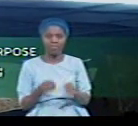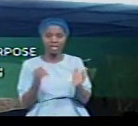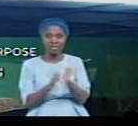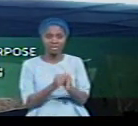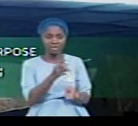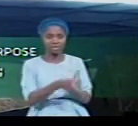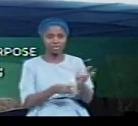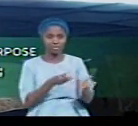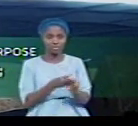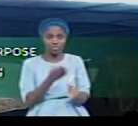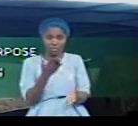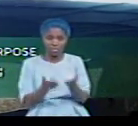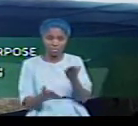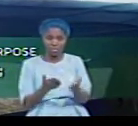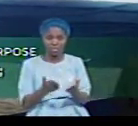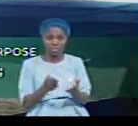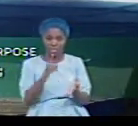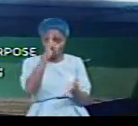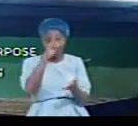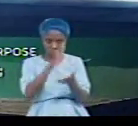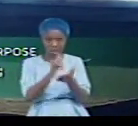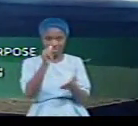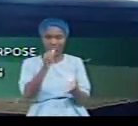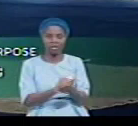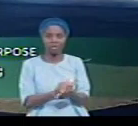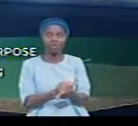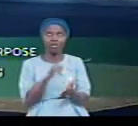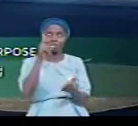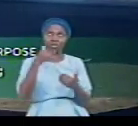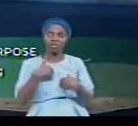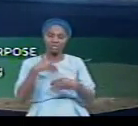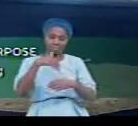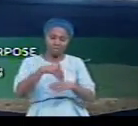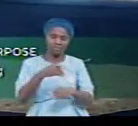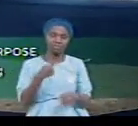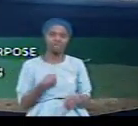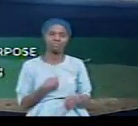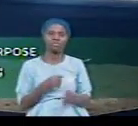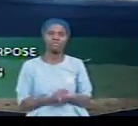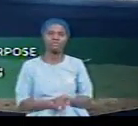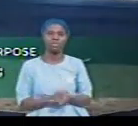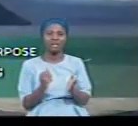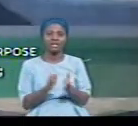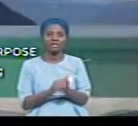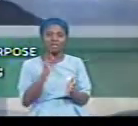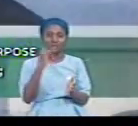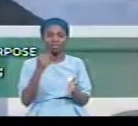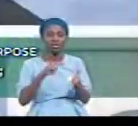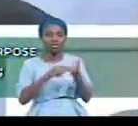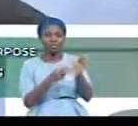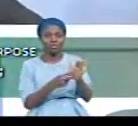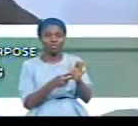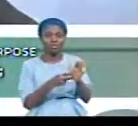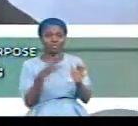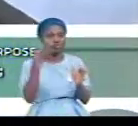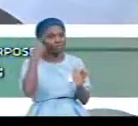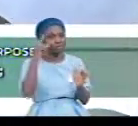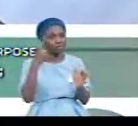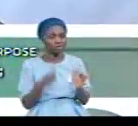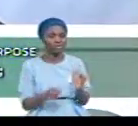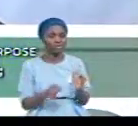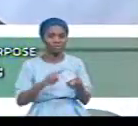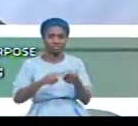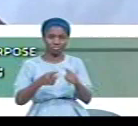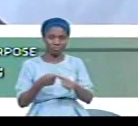believe that thou hast sent me. That the purpose for the partnership, and